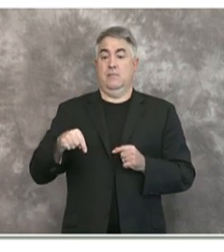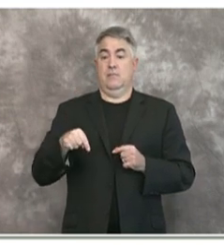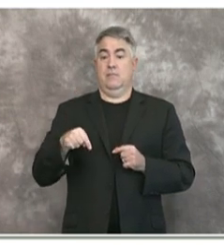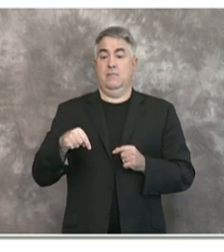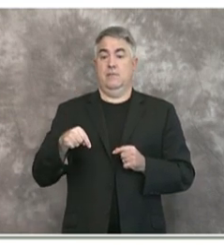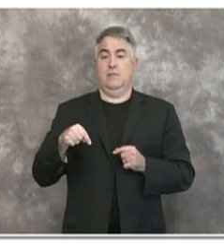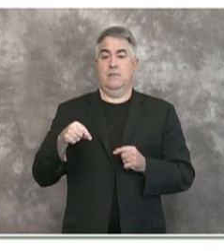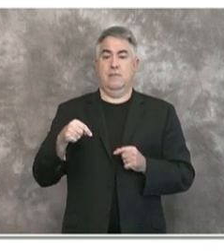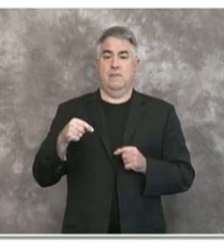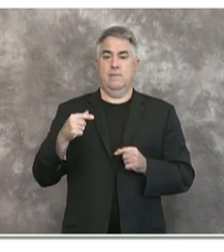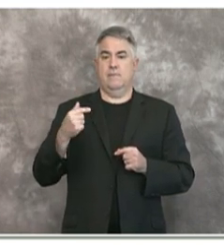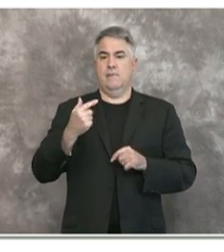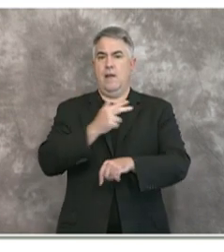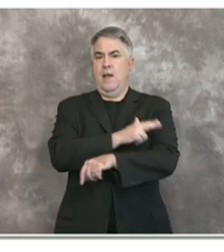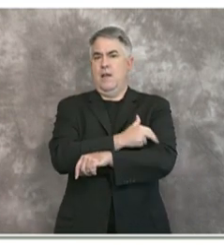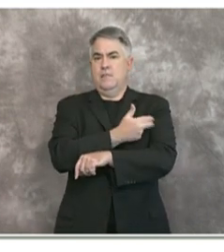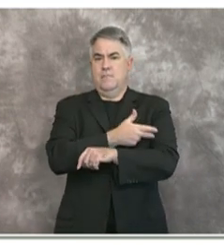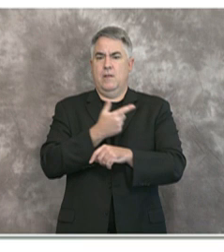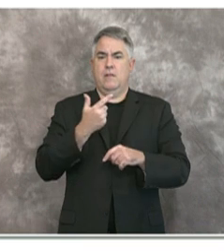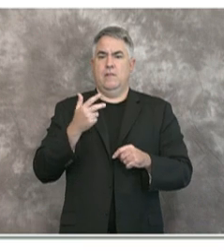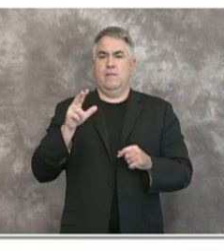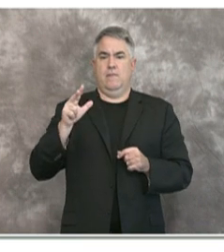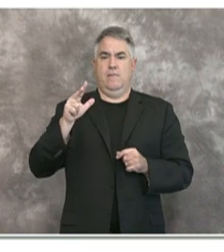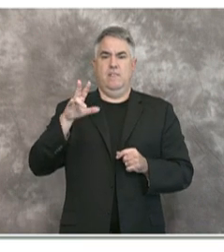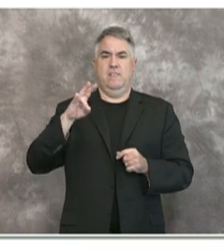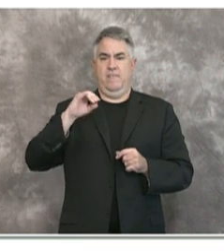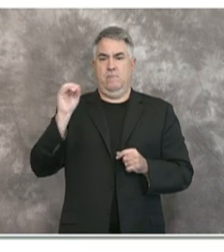for hospitalization at 37% and